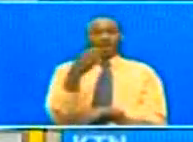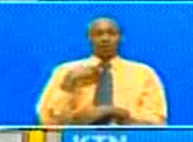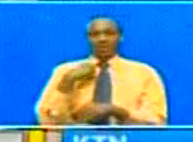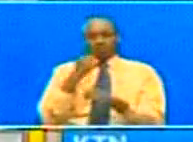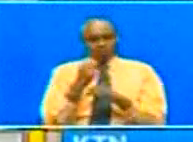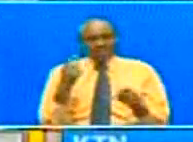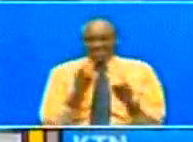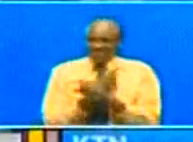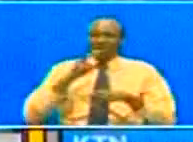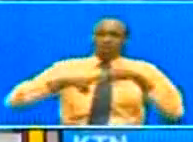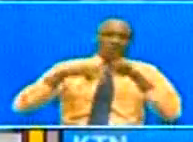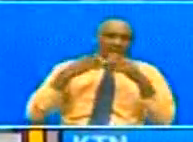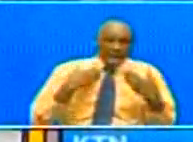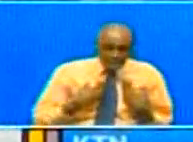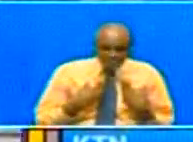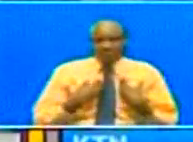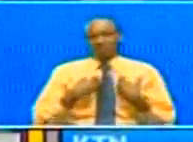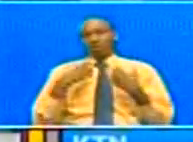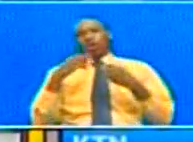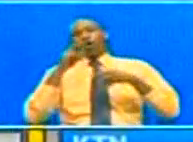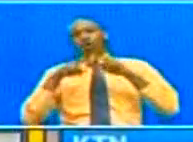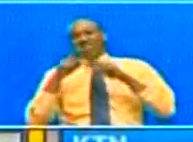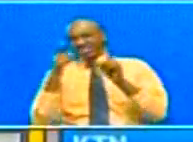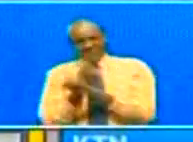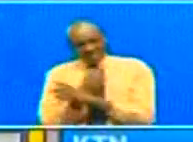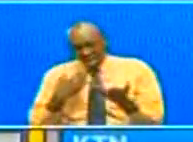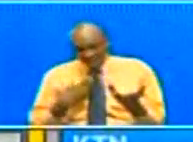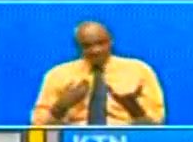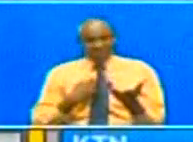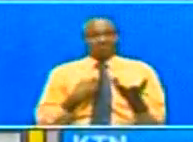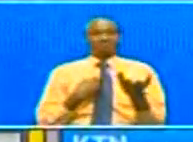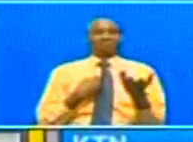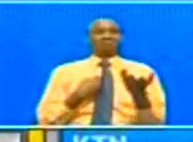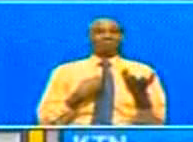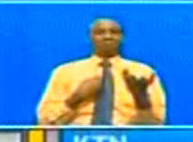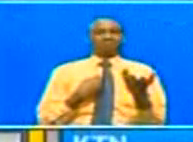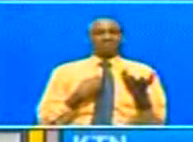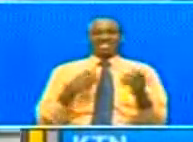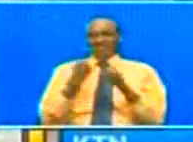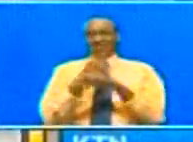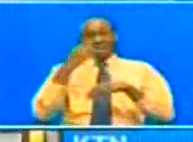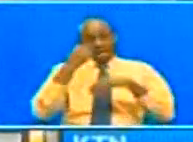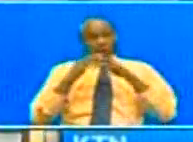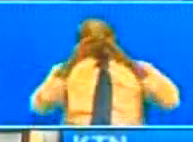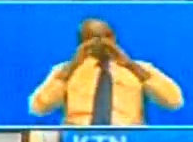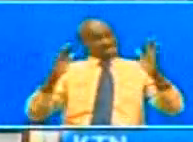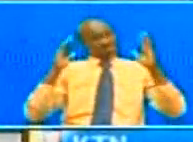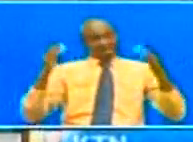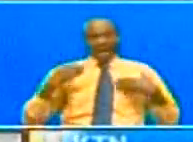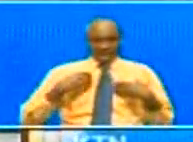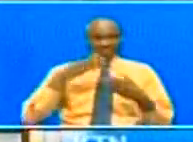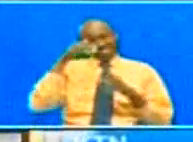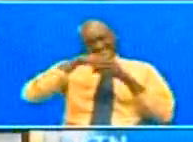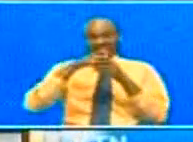done restaurants, we've done hotels, we've done maisonettes. Yeah, so